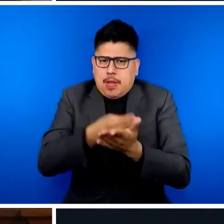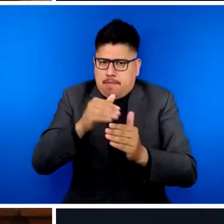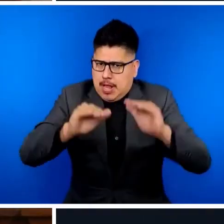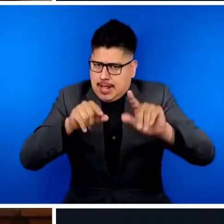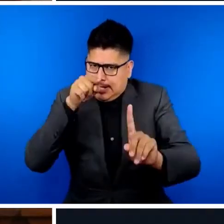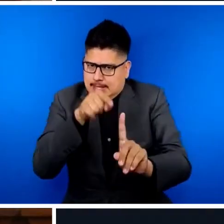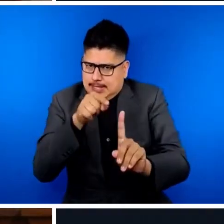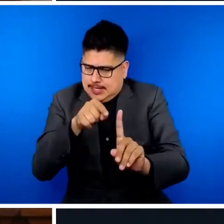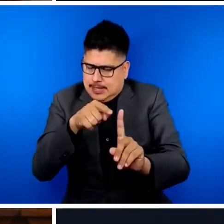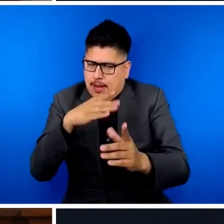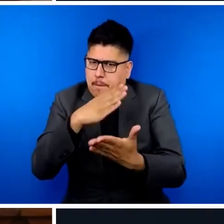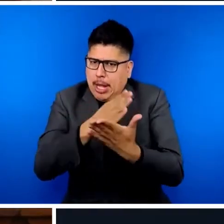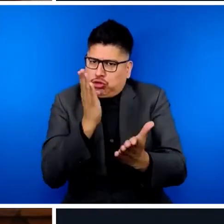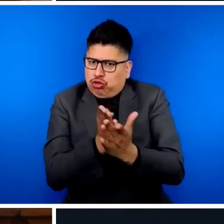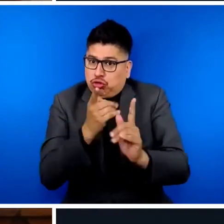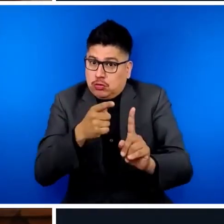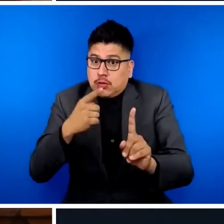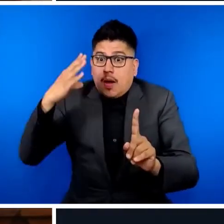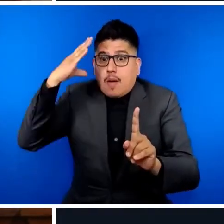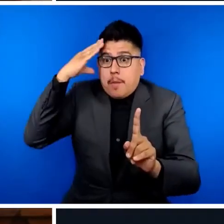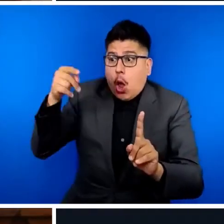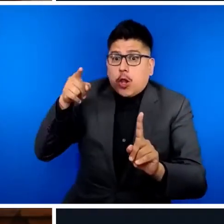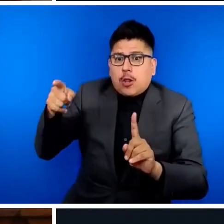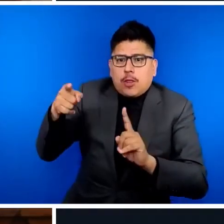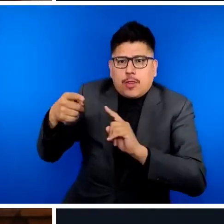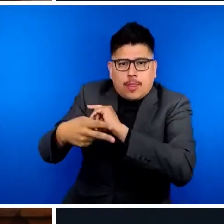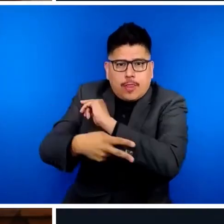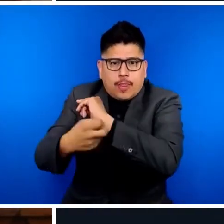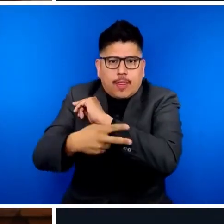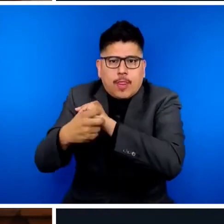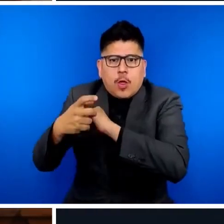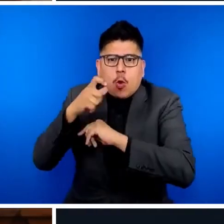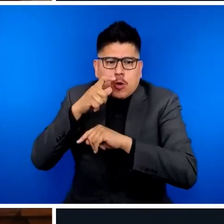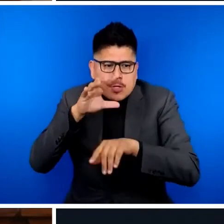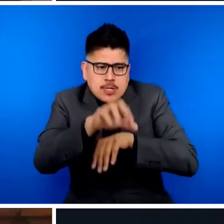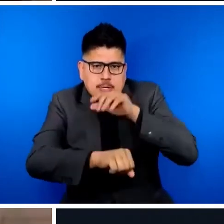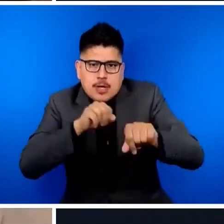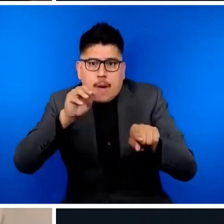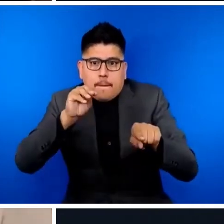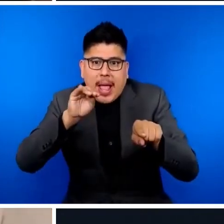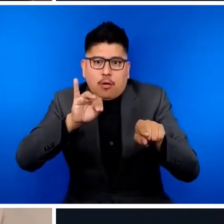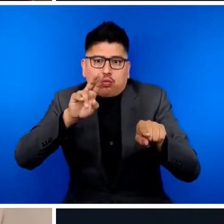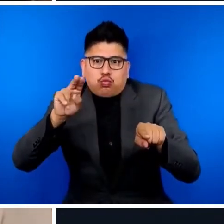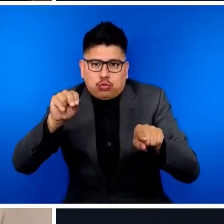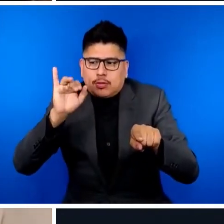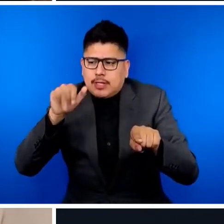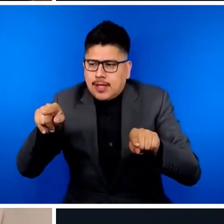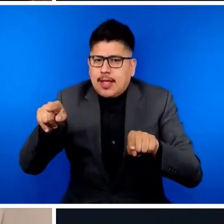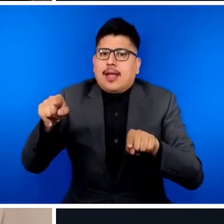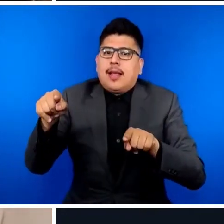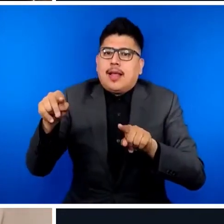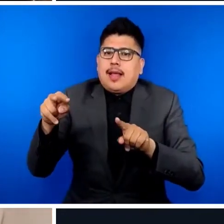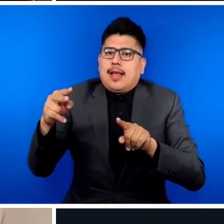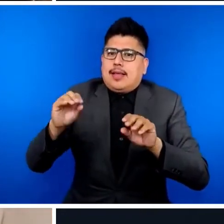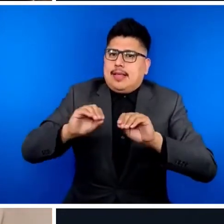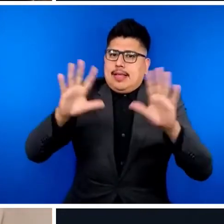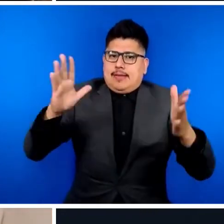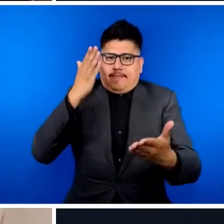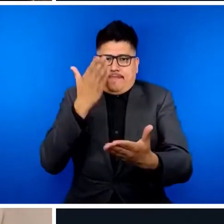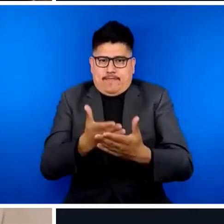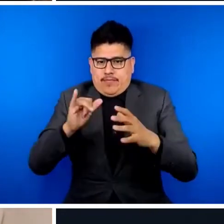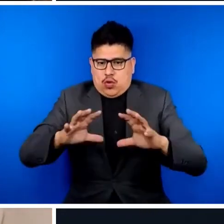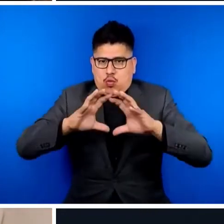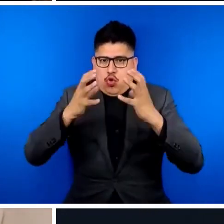Somali pirates who ransacked Minnesota remind us that there are large parts of the world where bribery, corruption,